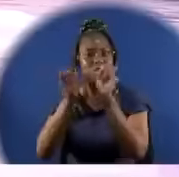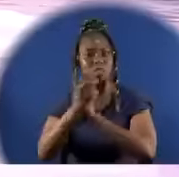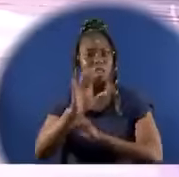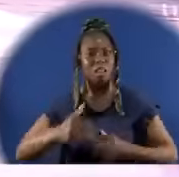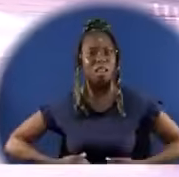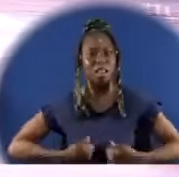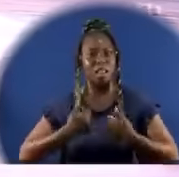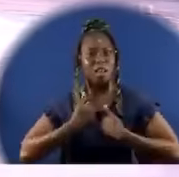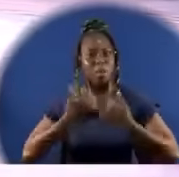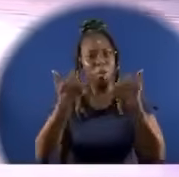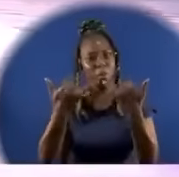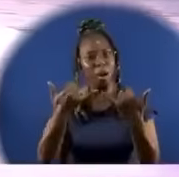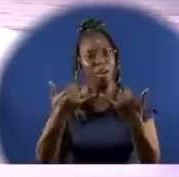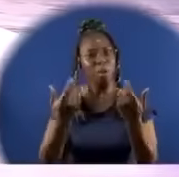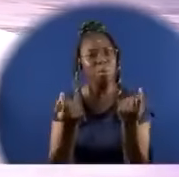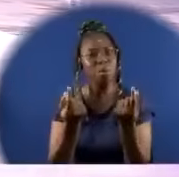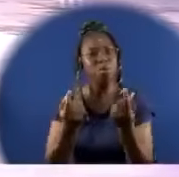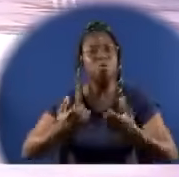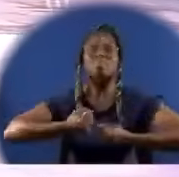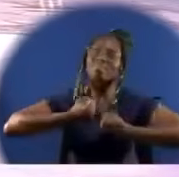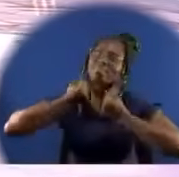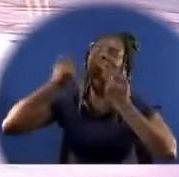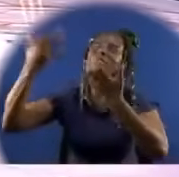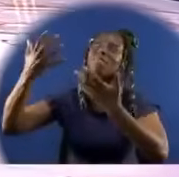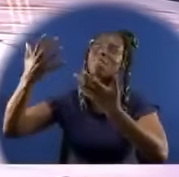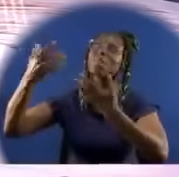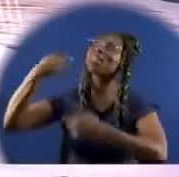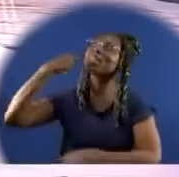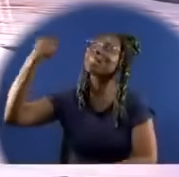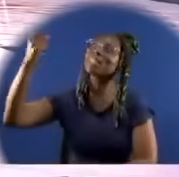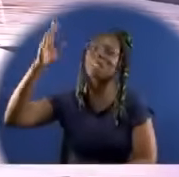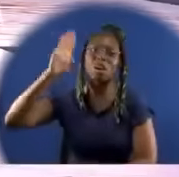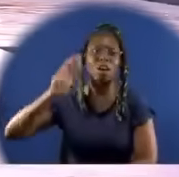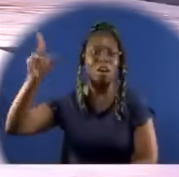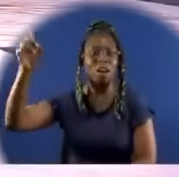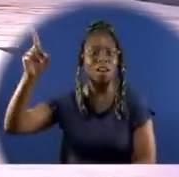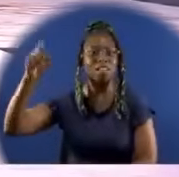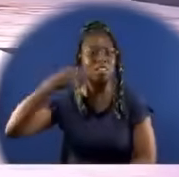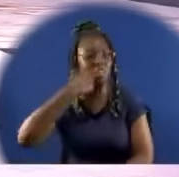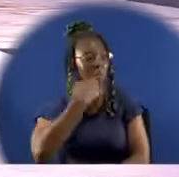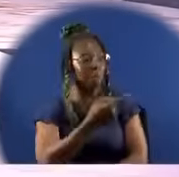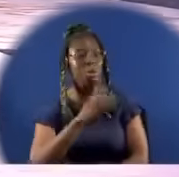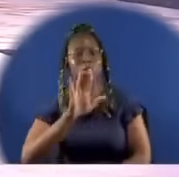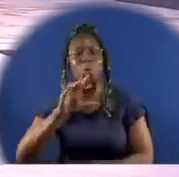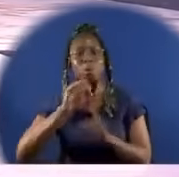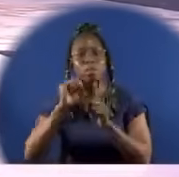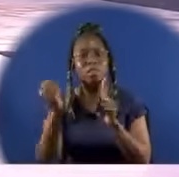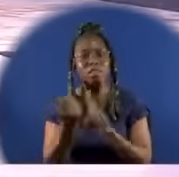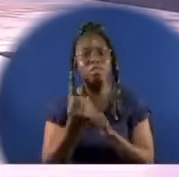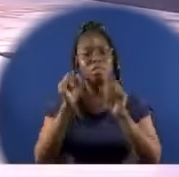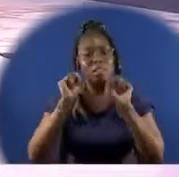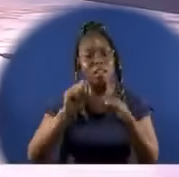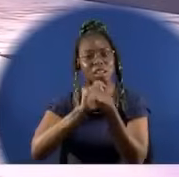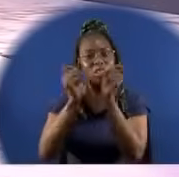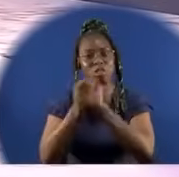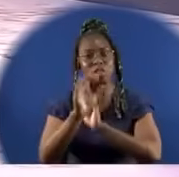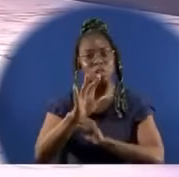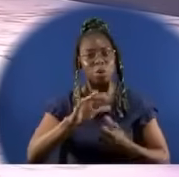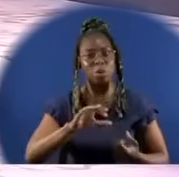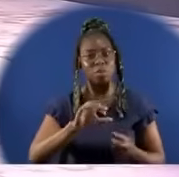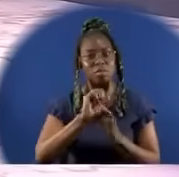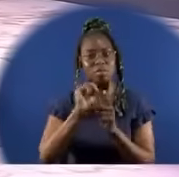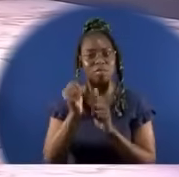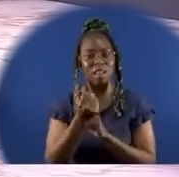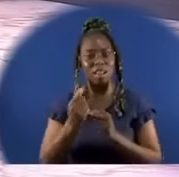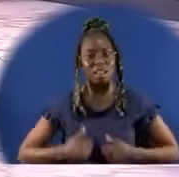mouth and begin to ask the Lord to speak a word in your situation that will turn some things around by the time you get to work